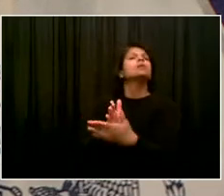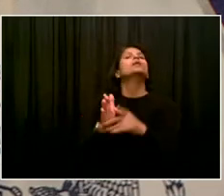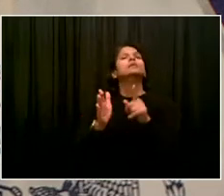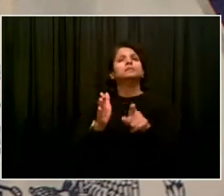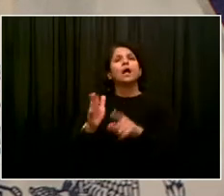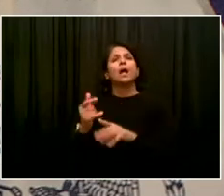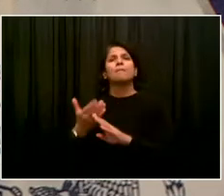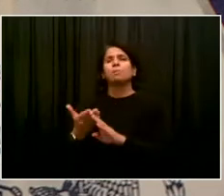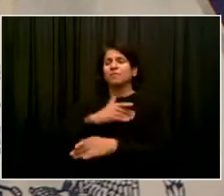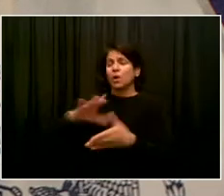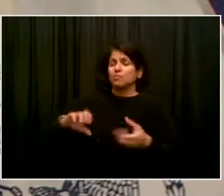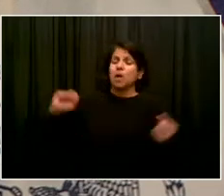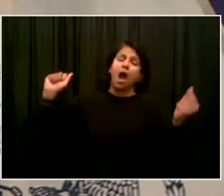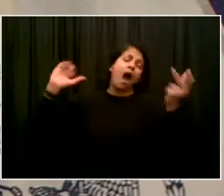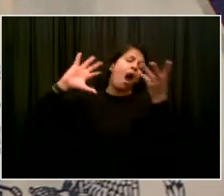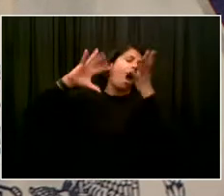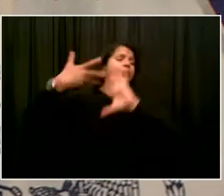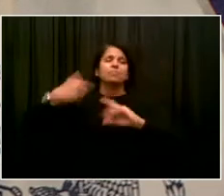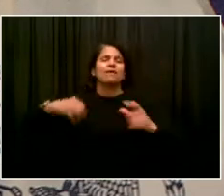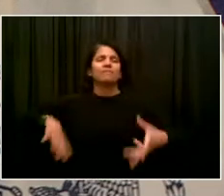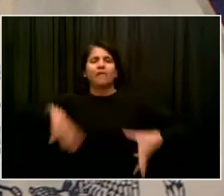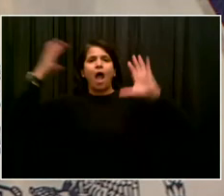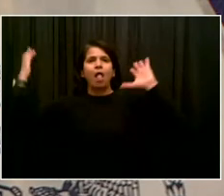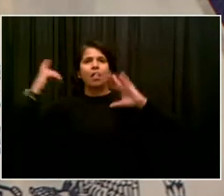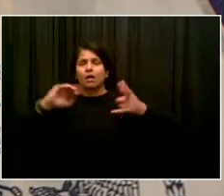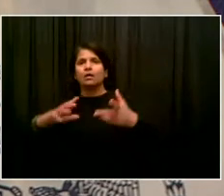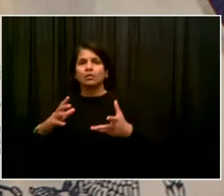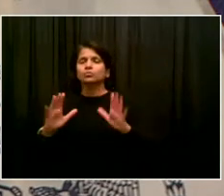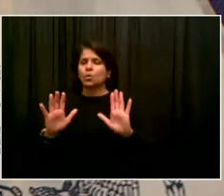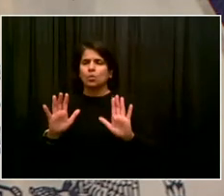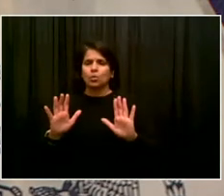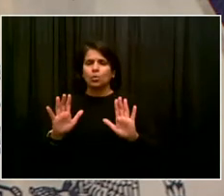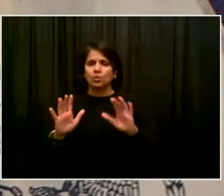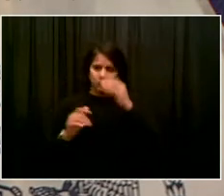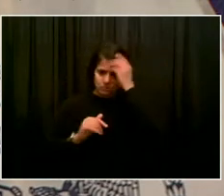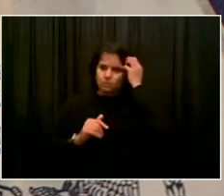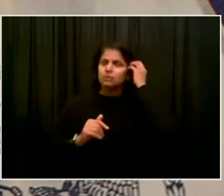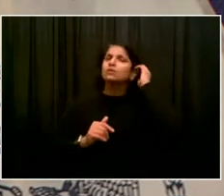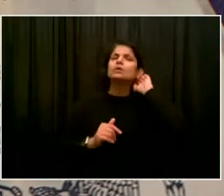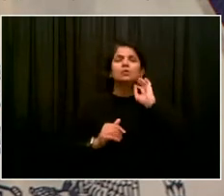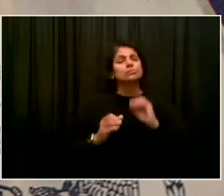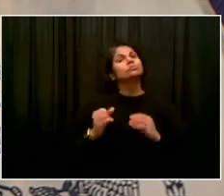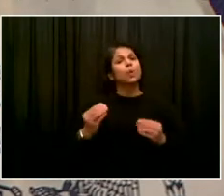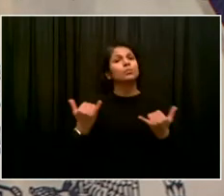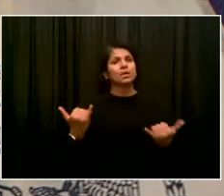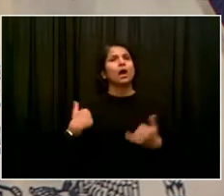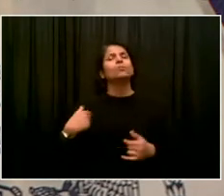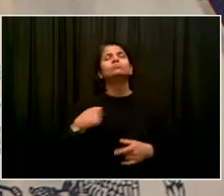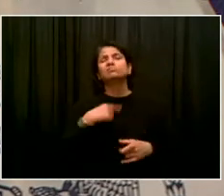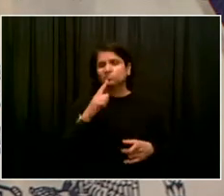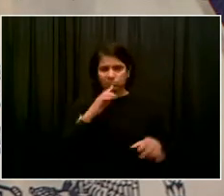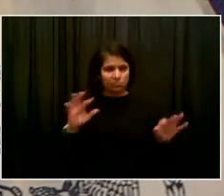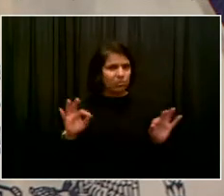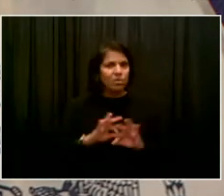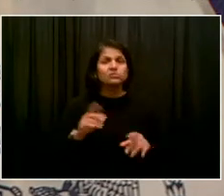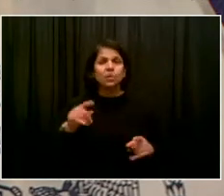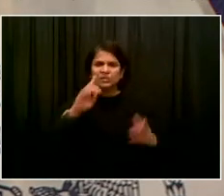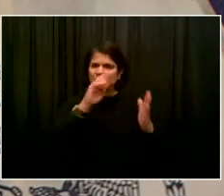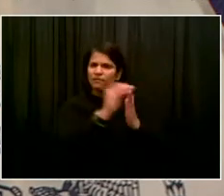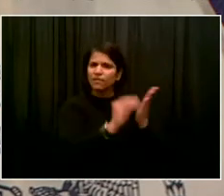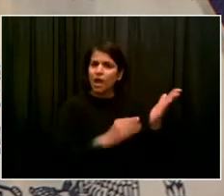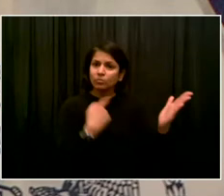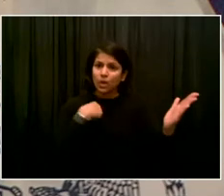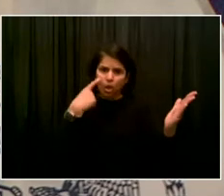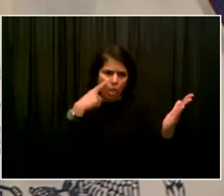that we make sure that New Yorkers got to see the fullness of this movement has grown over time. Our